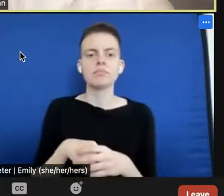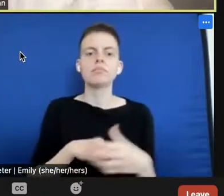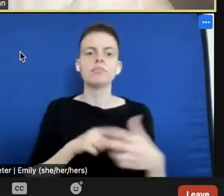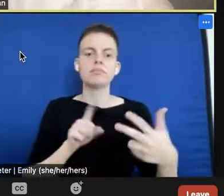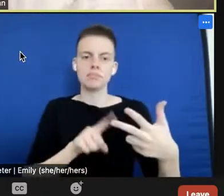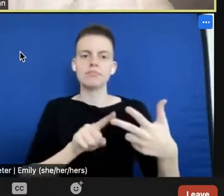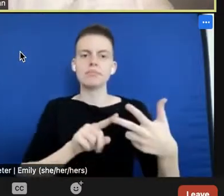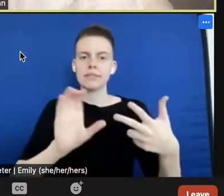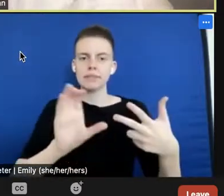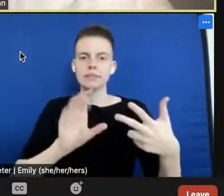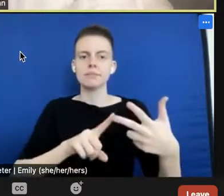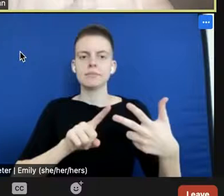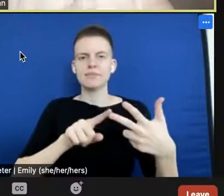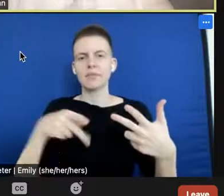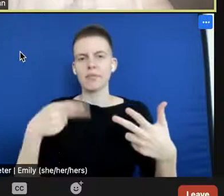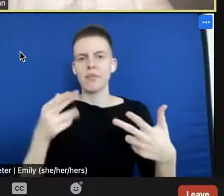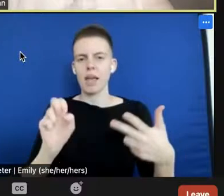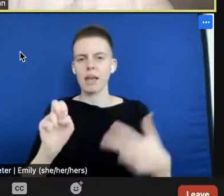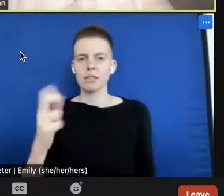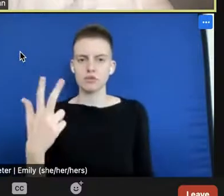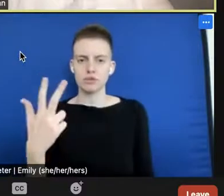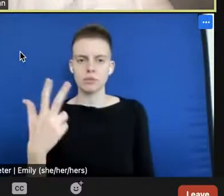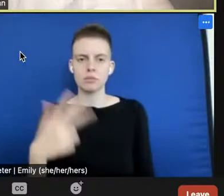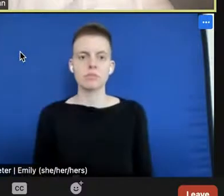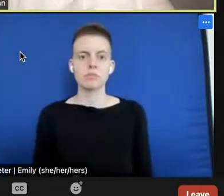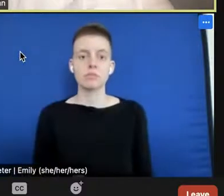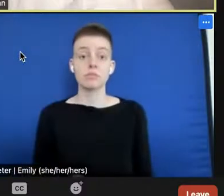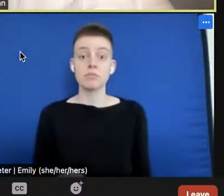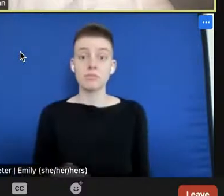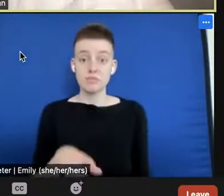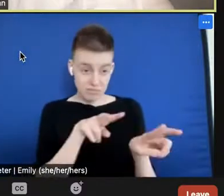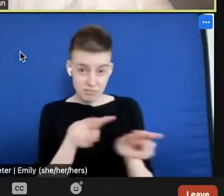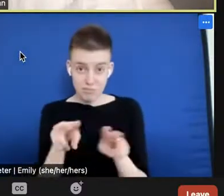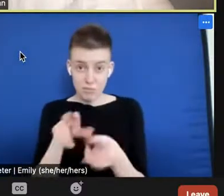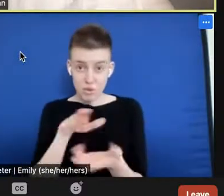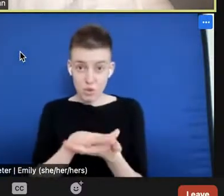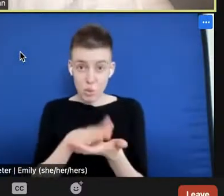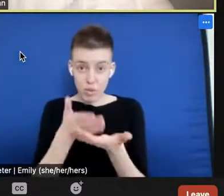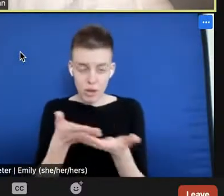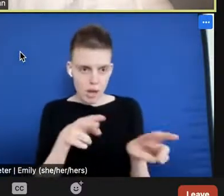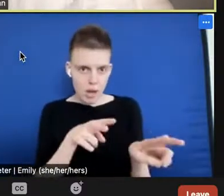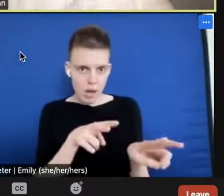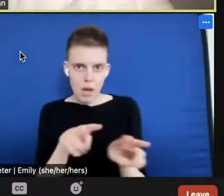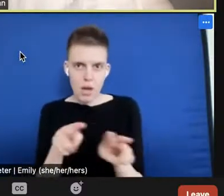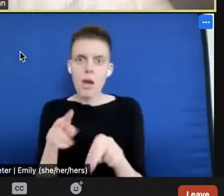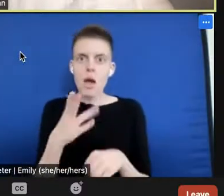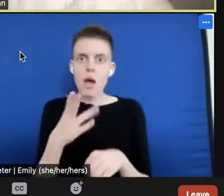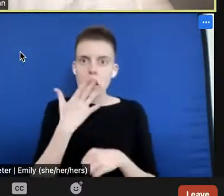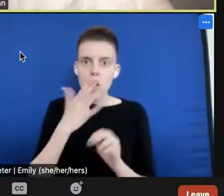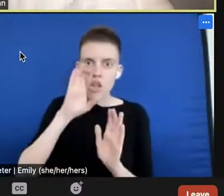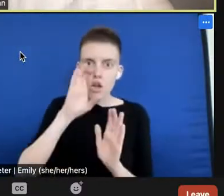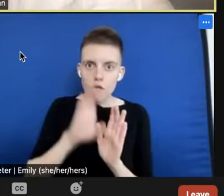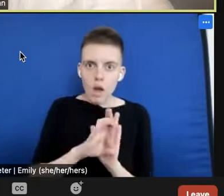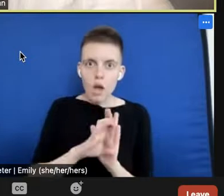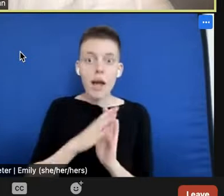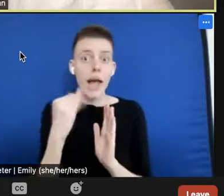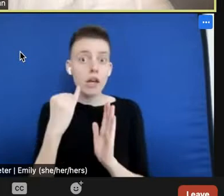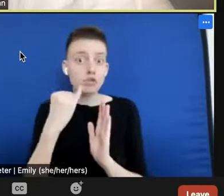at school things was able to identify 100% of the color photographs and the realistic color